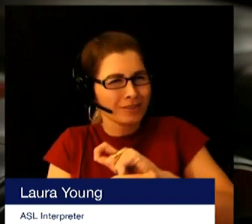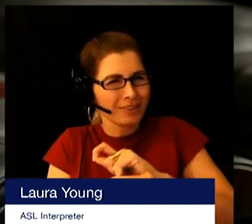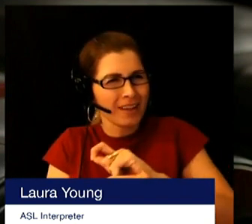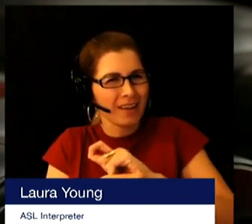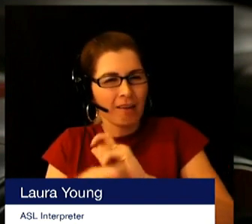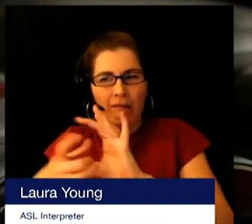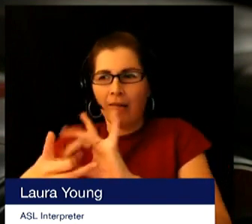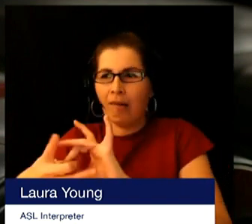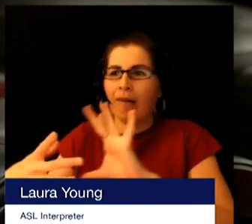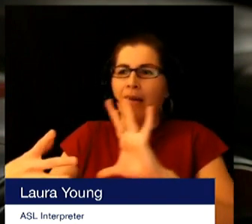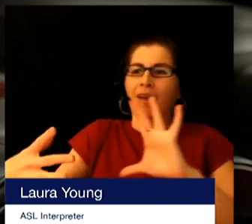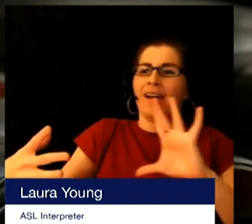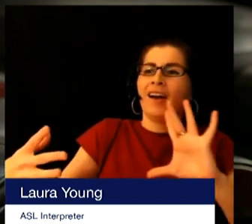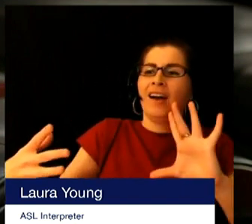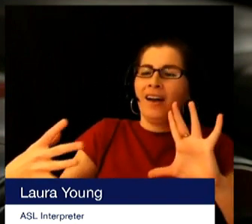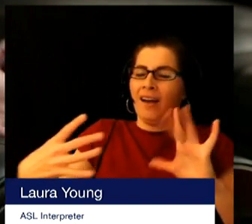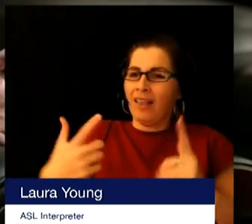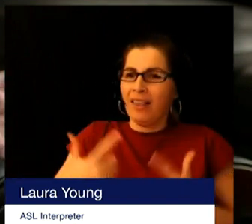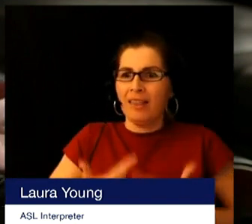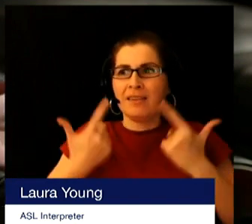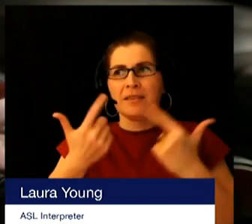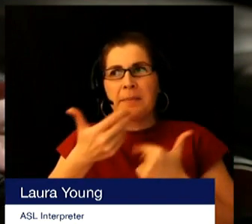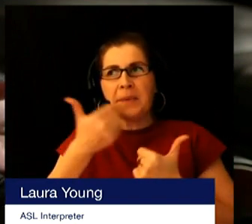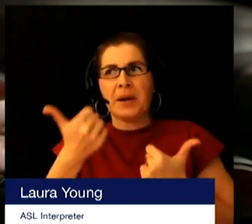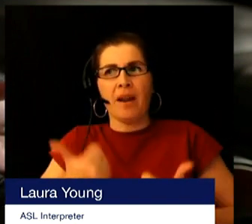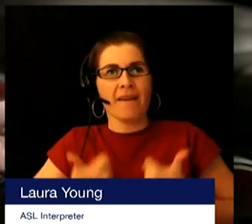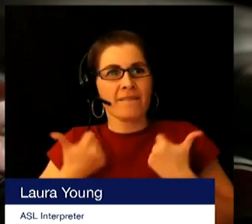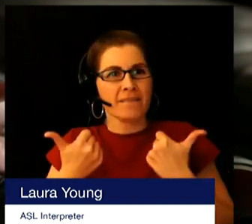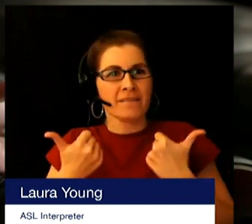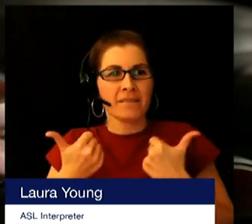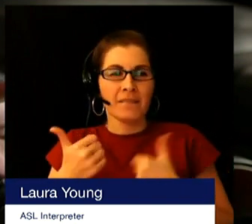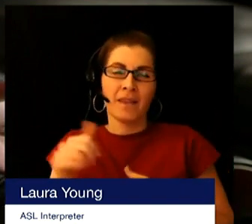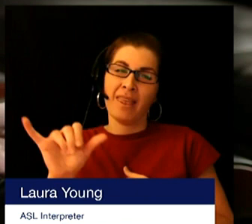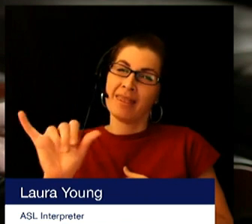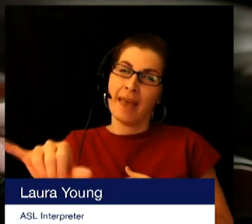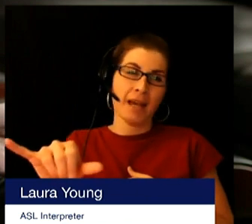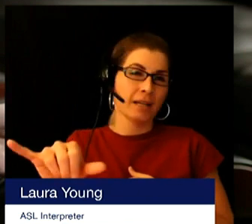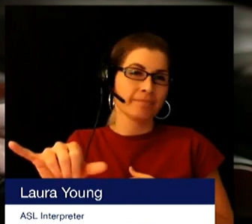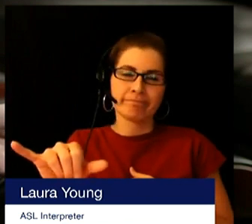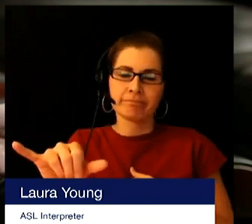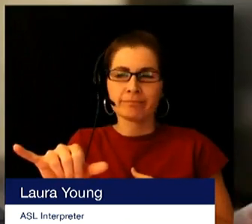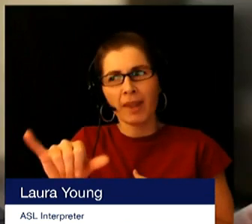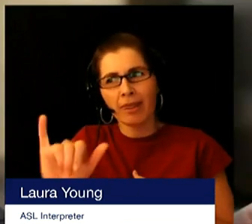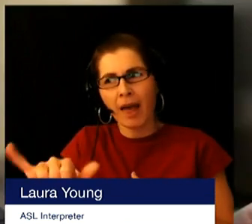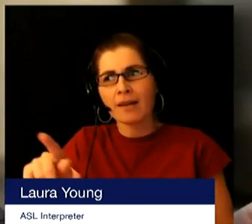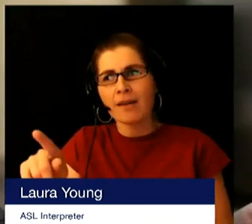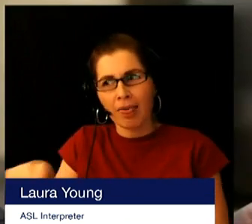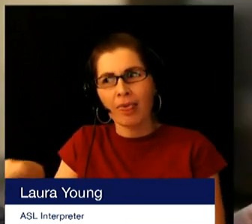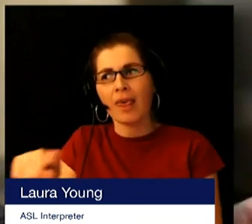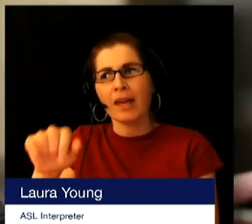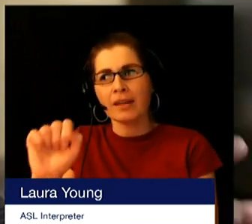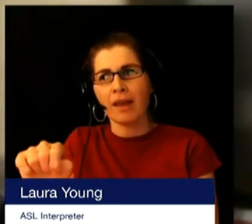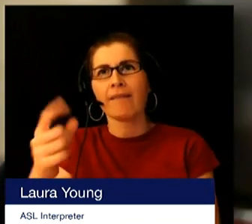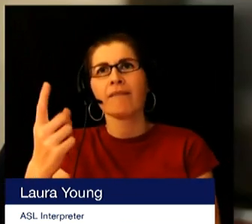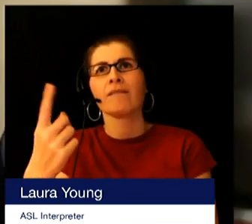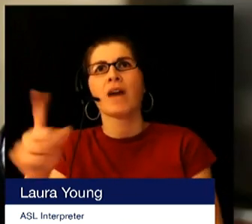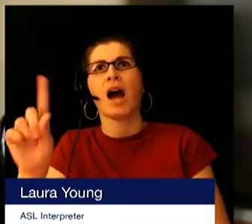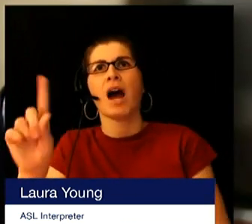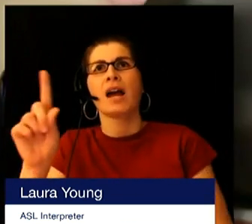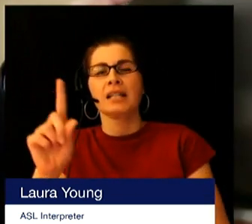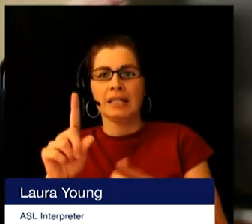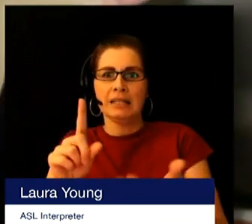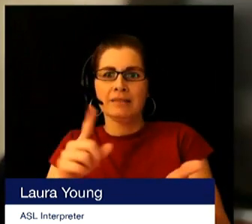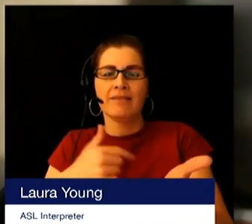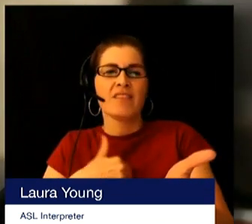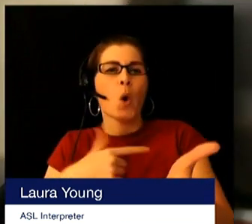and live a better life. And that's really, I think, the only way that they can atone for what they have done. Because, you know, thinking that,